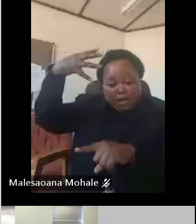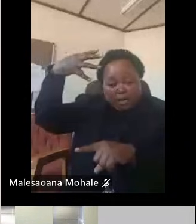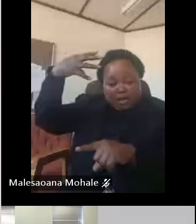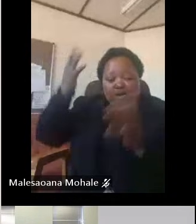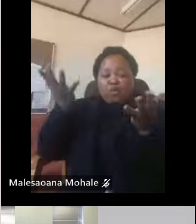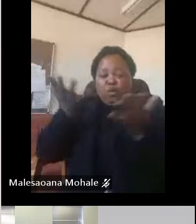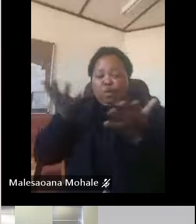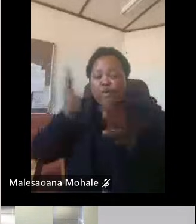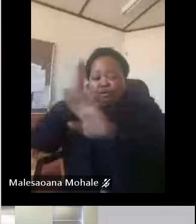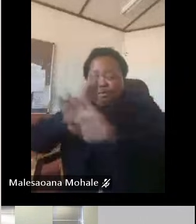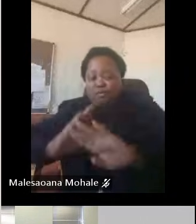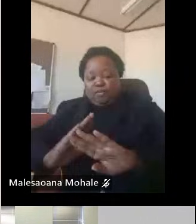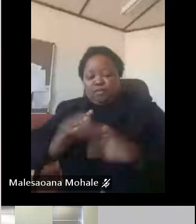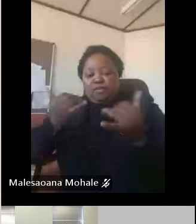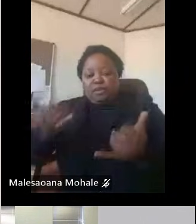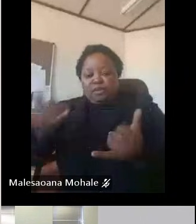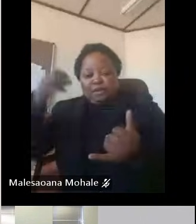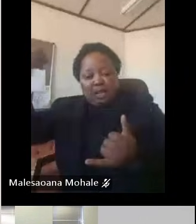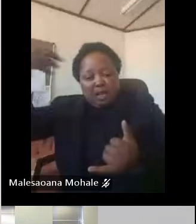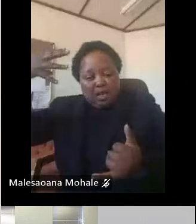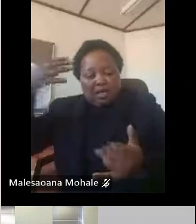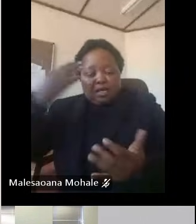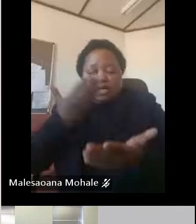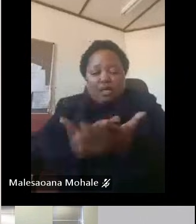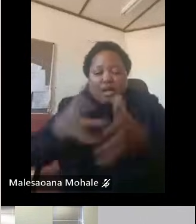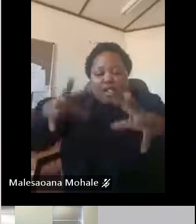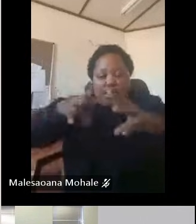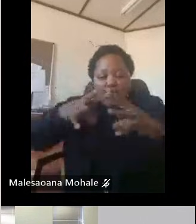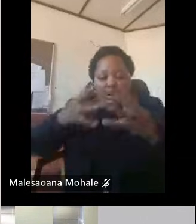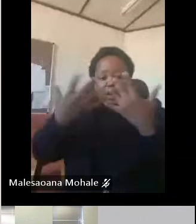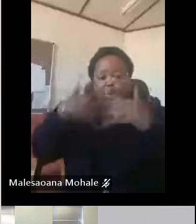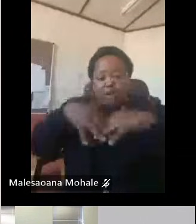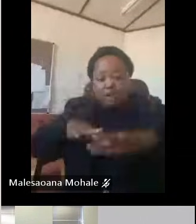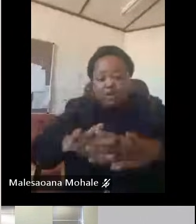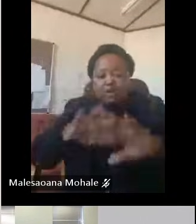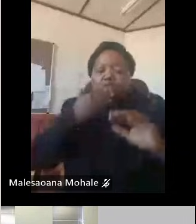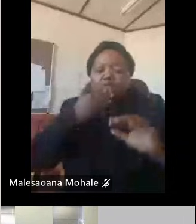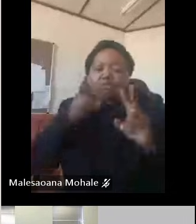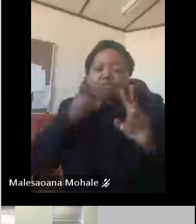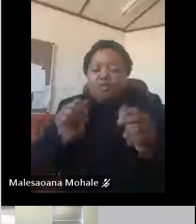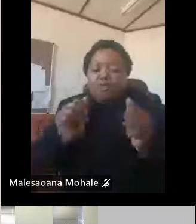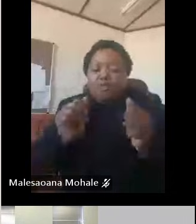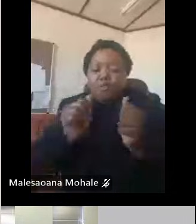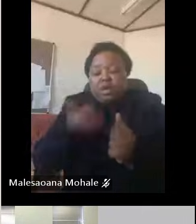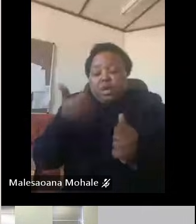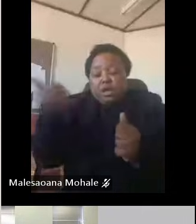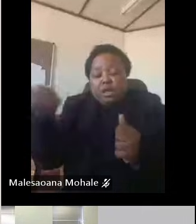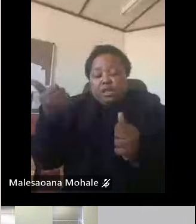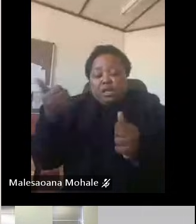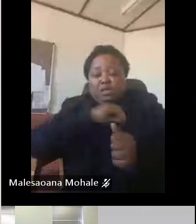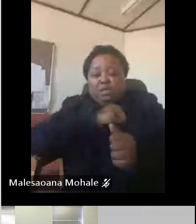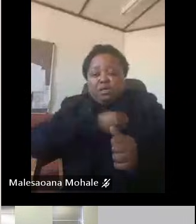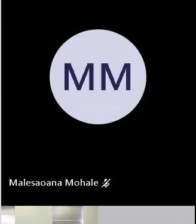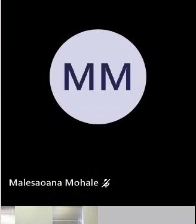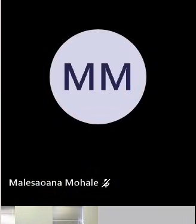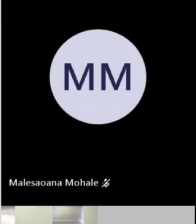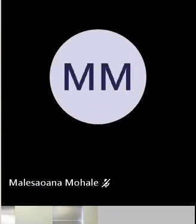By lighting, it accommodates persons with other disabilities, saying somebody who has low